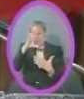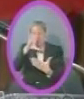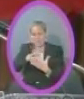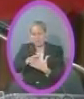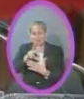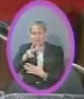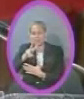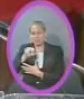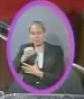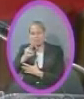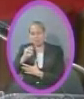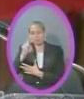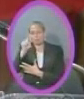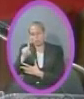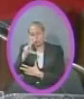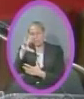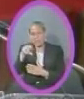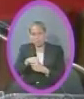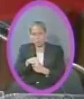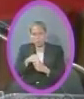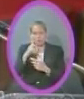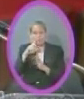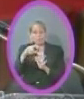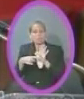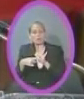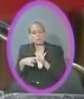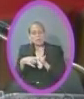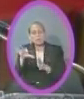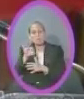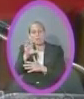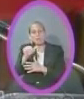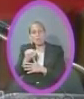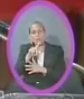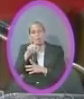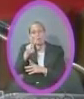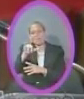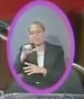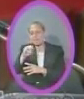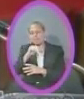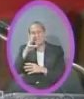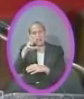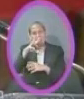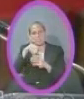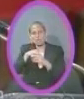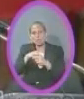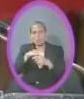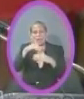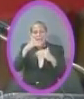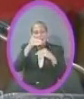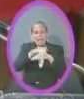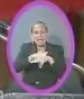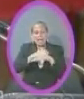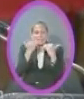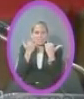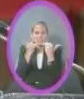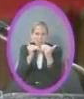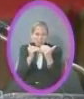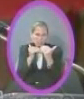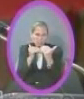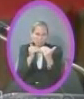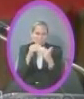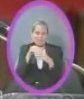should include. For example, Florida's VAM does include English language limitation present in the